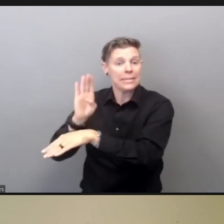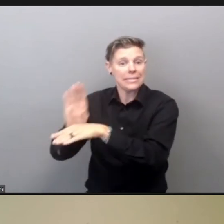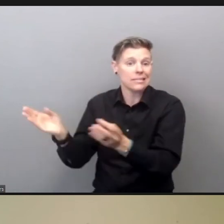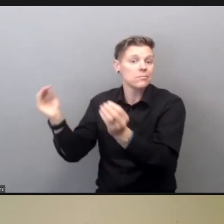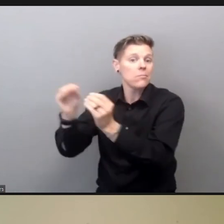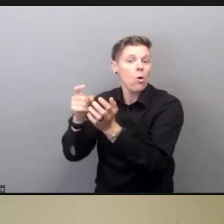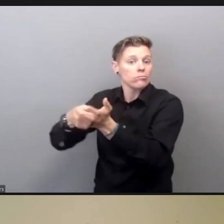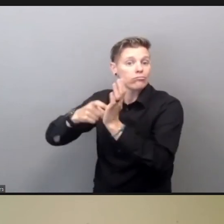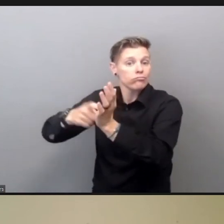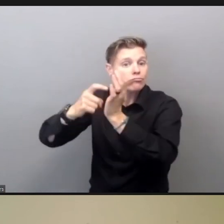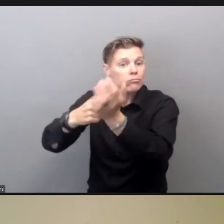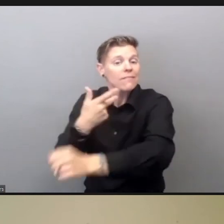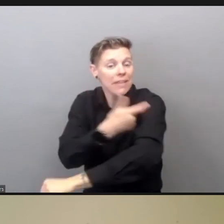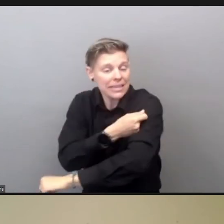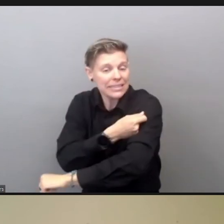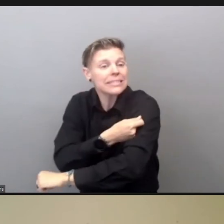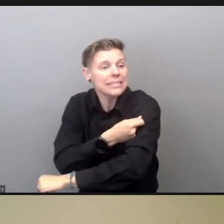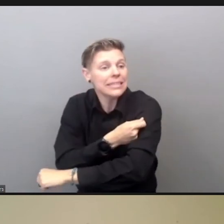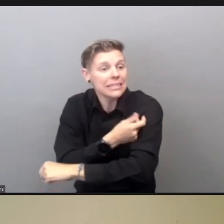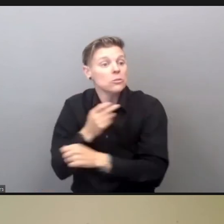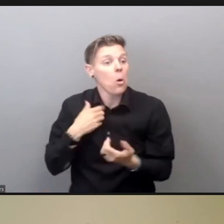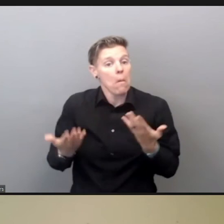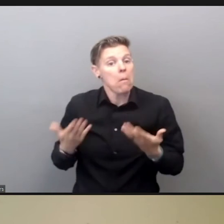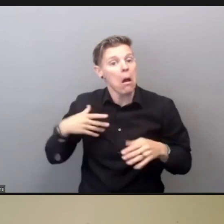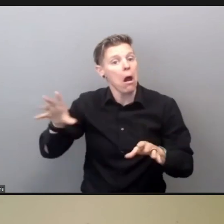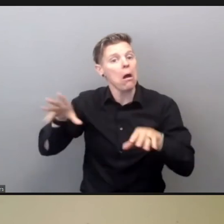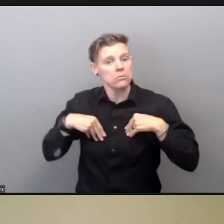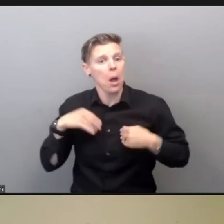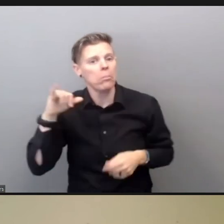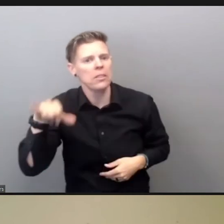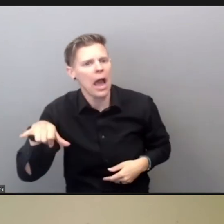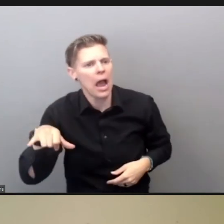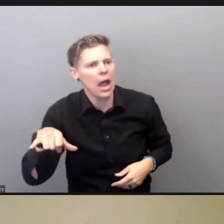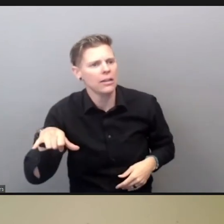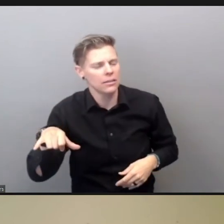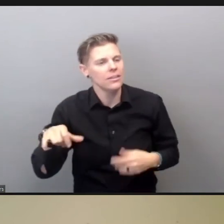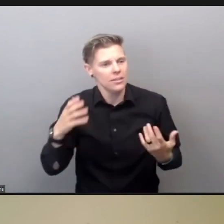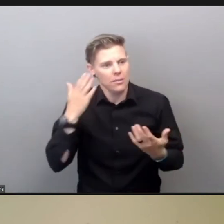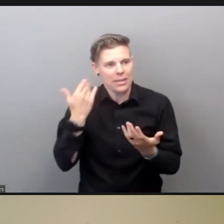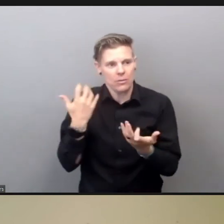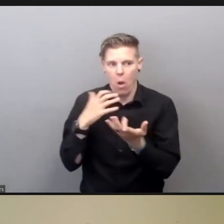be successful employment workplaces and make sure their